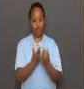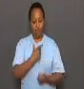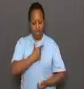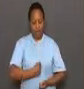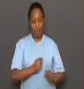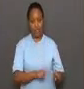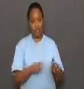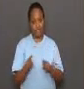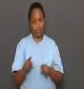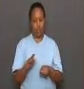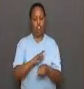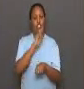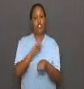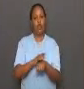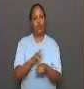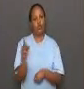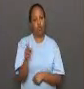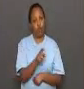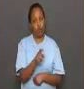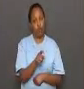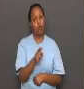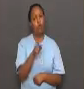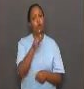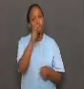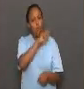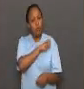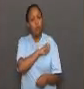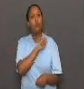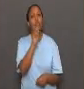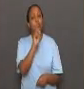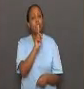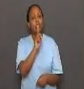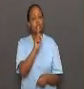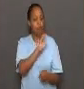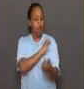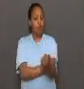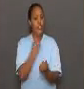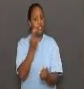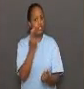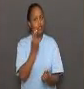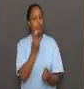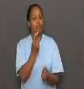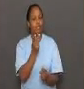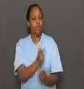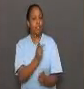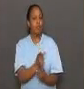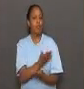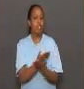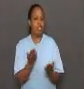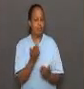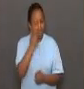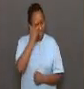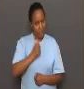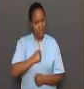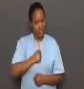are citizens who expect the police to use their power in a trustworthy